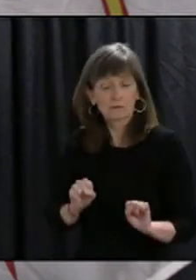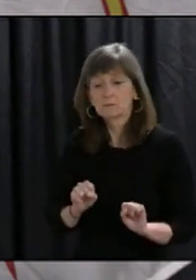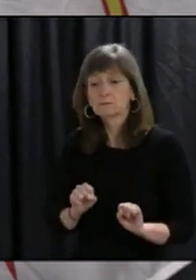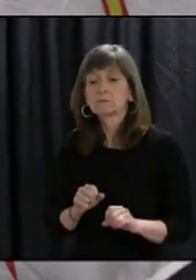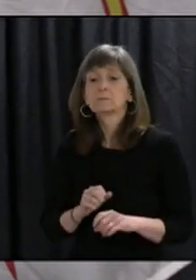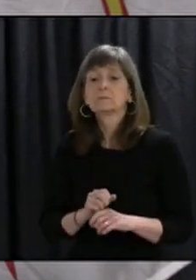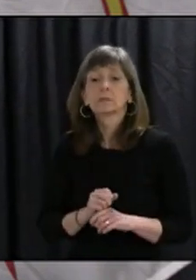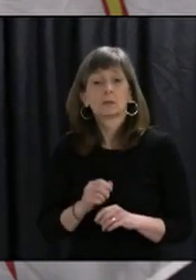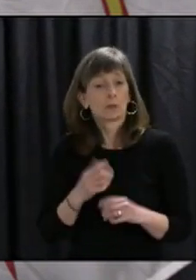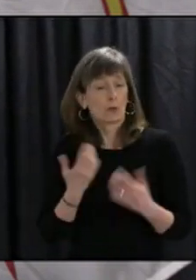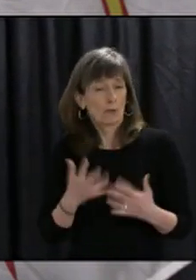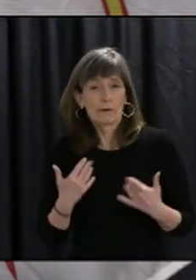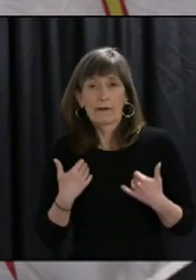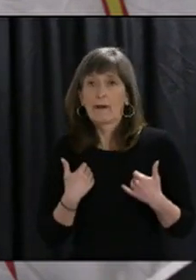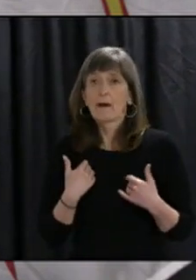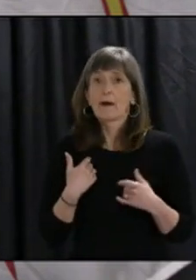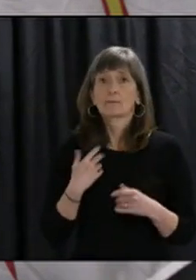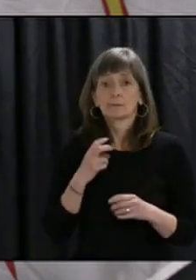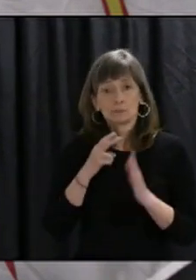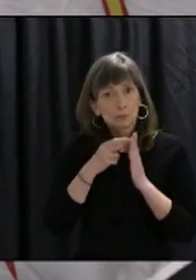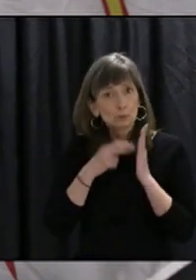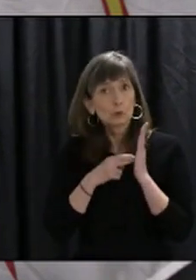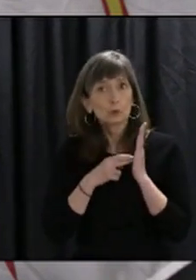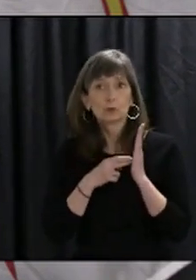regard to self-isolation and travel, and